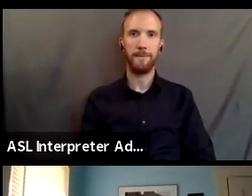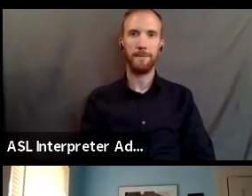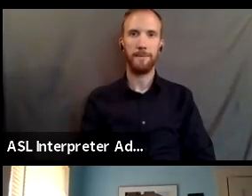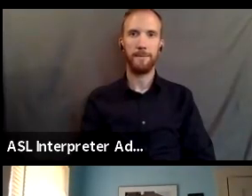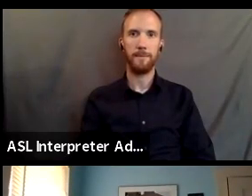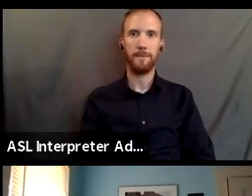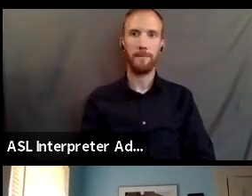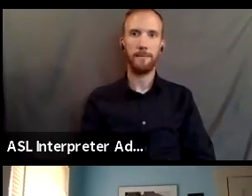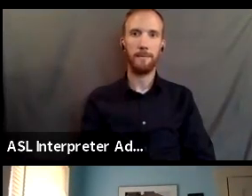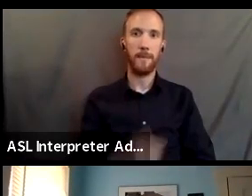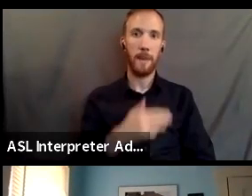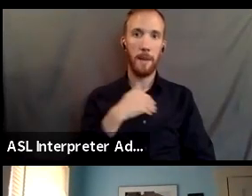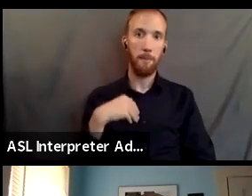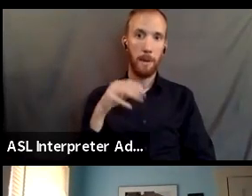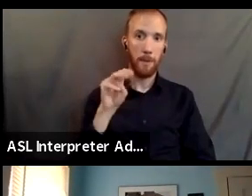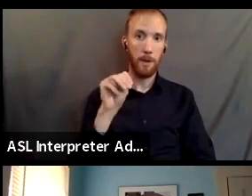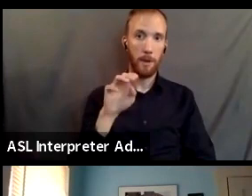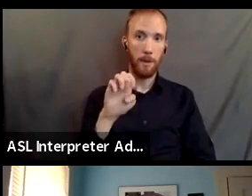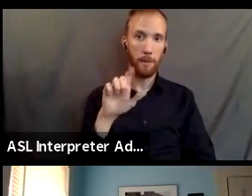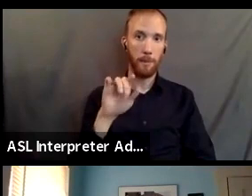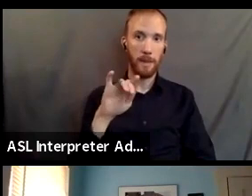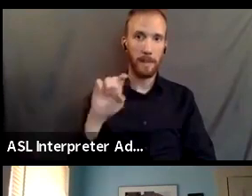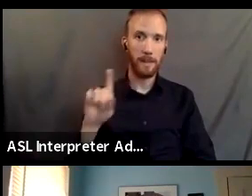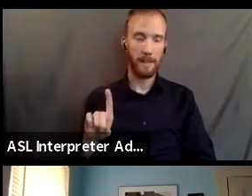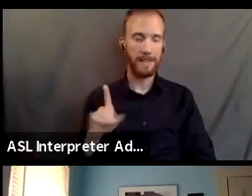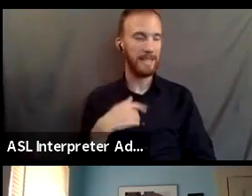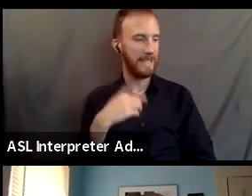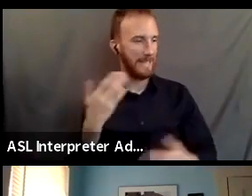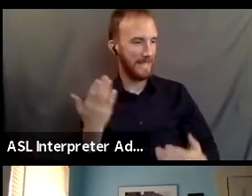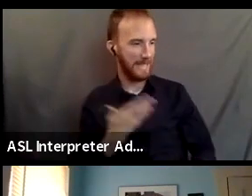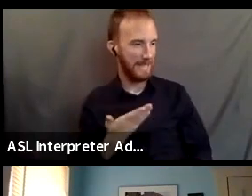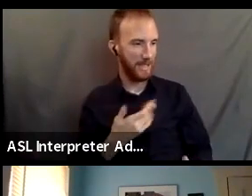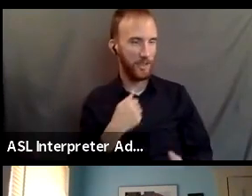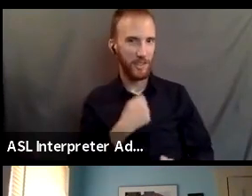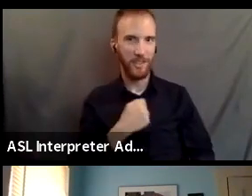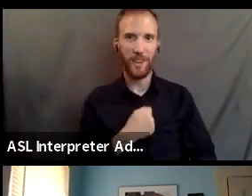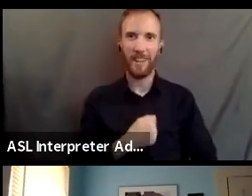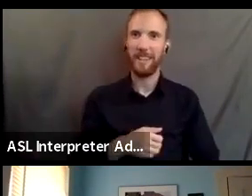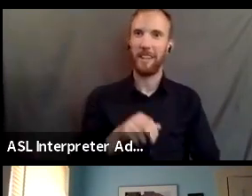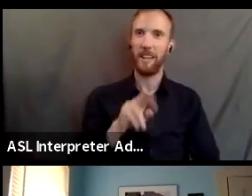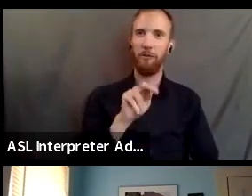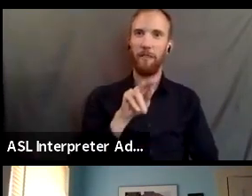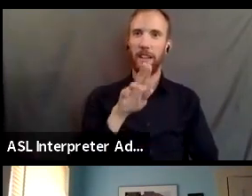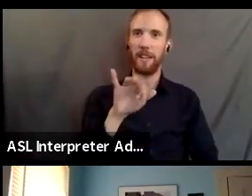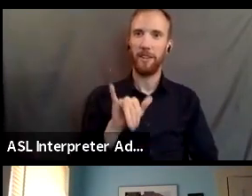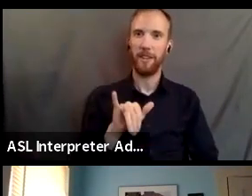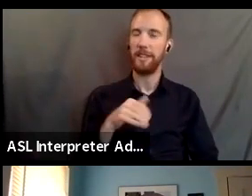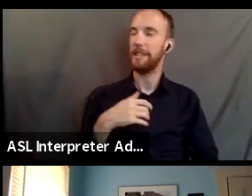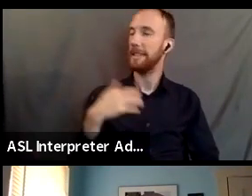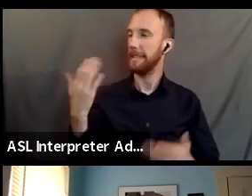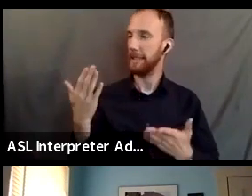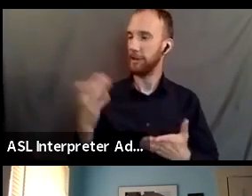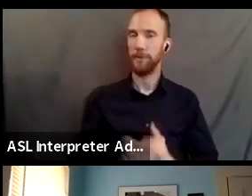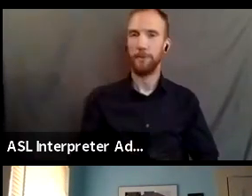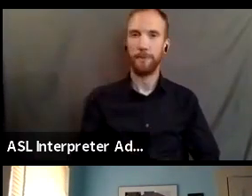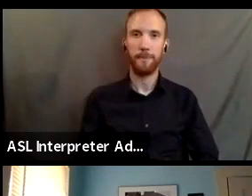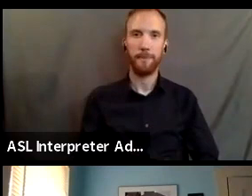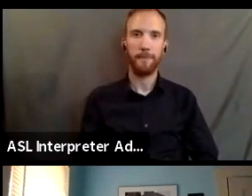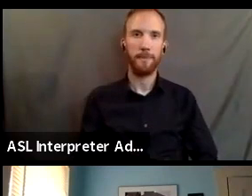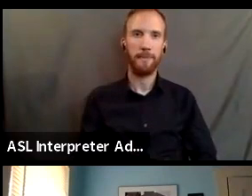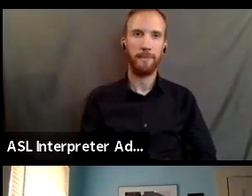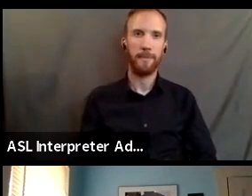member melendez here i'm sorry thank you vice president revelery here member ted